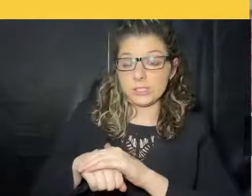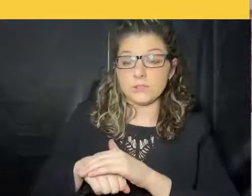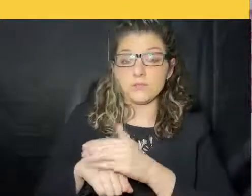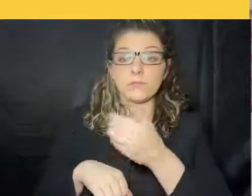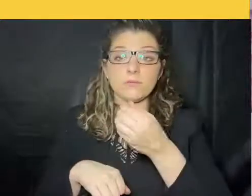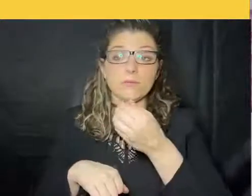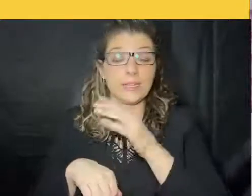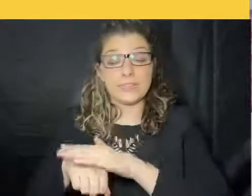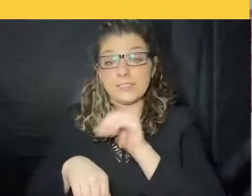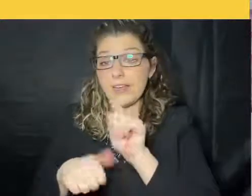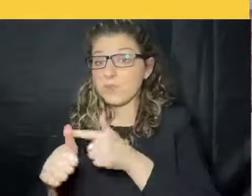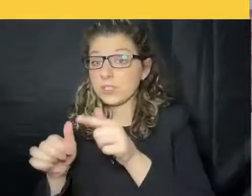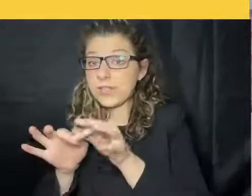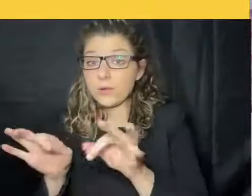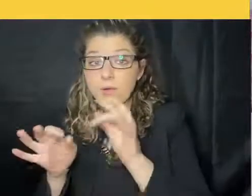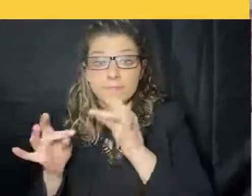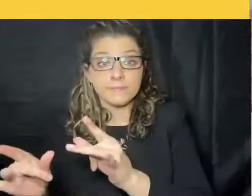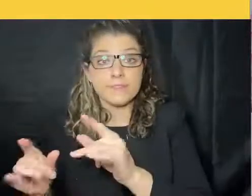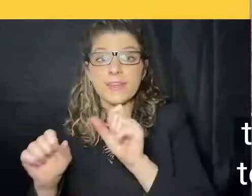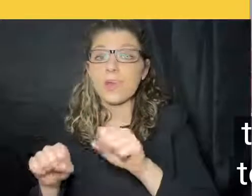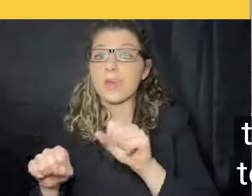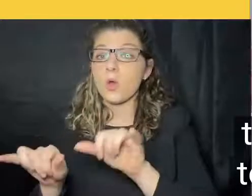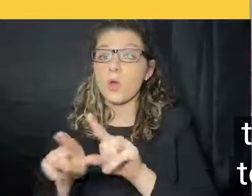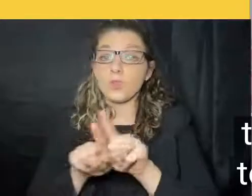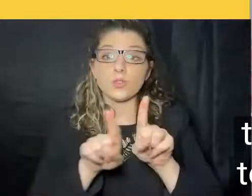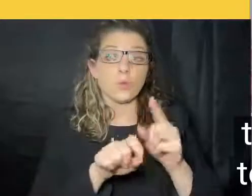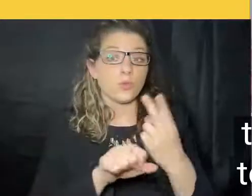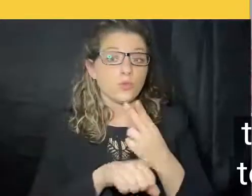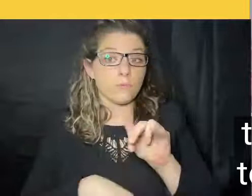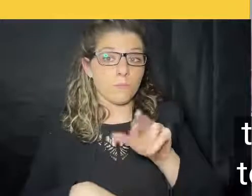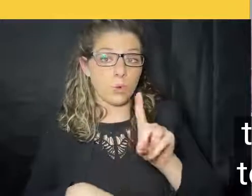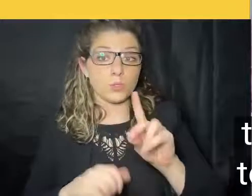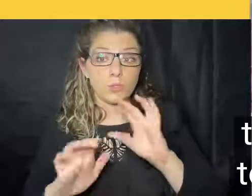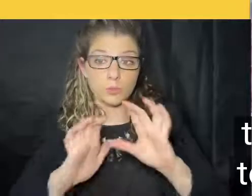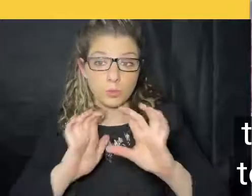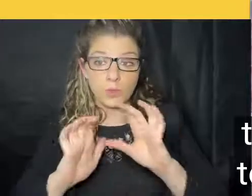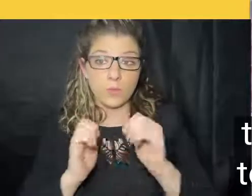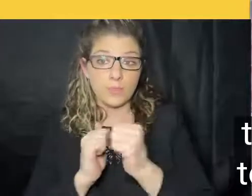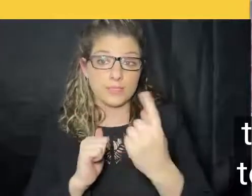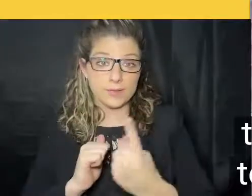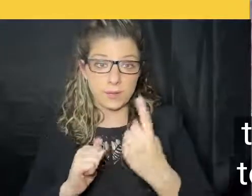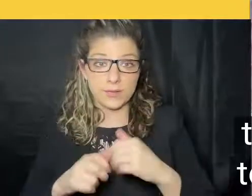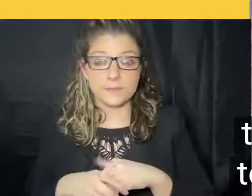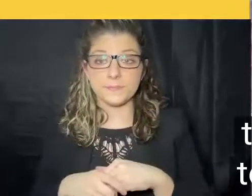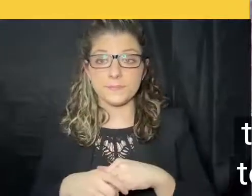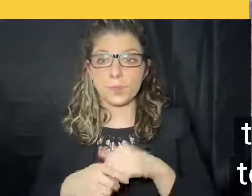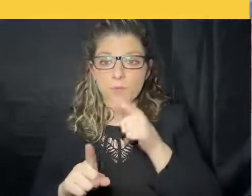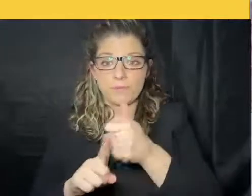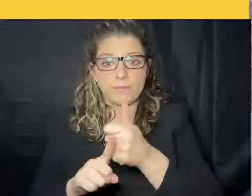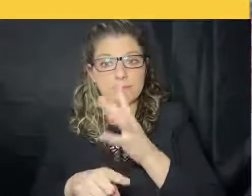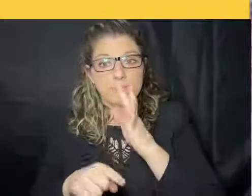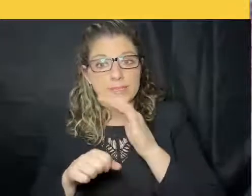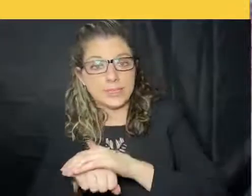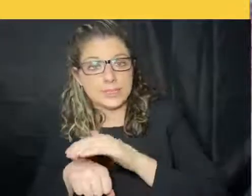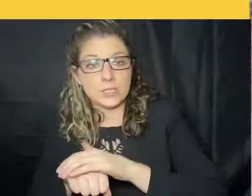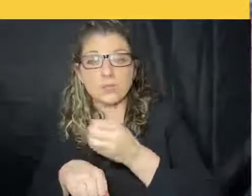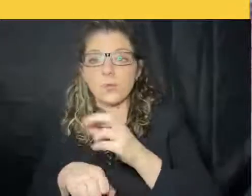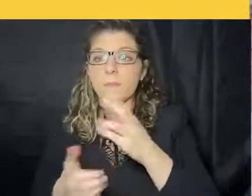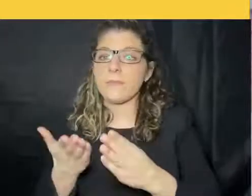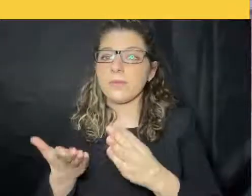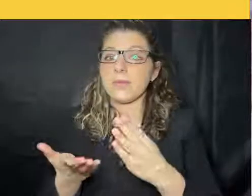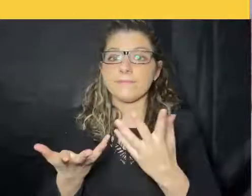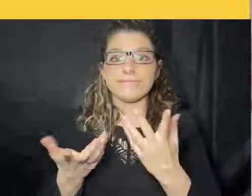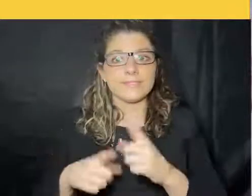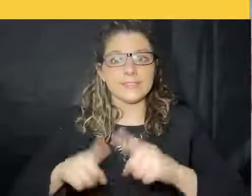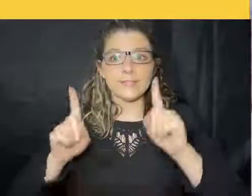English, or if English is not their first language, they can also use these boards to communicate with somebody who speaks English